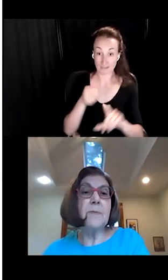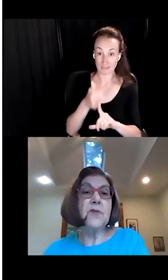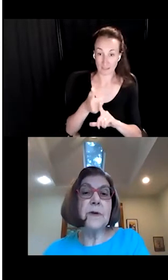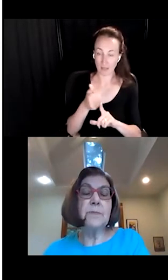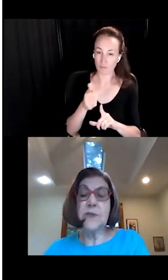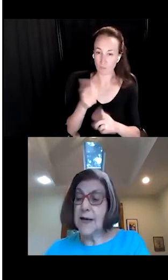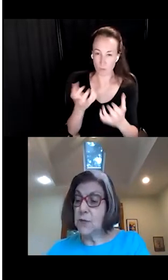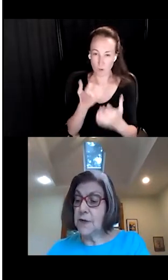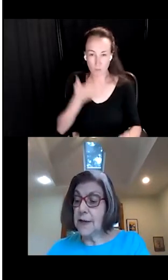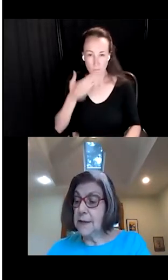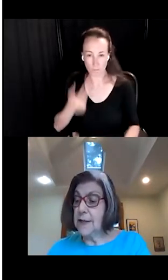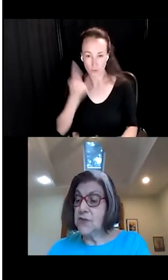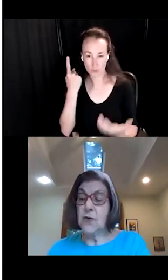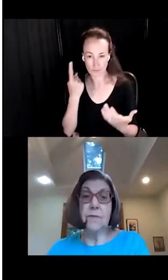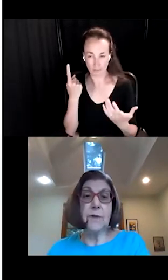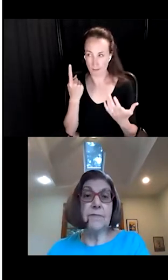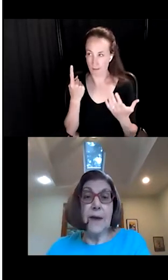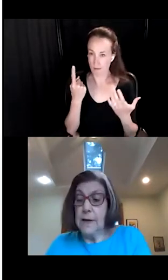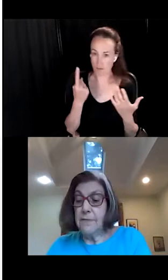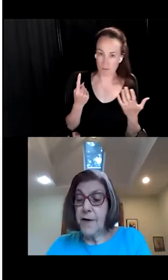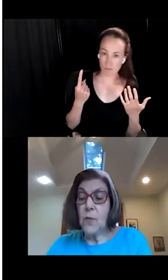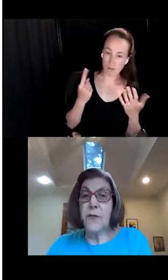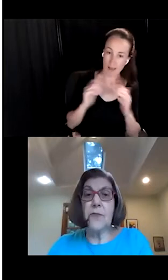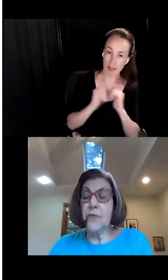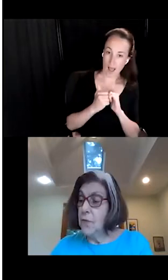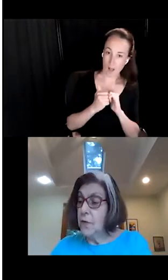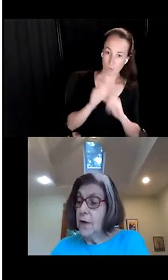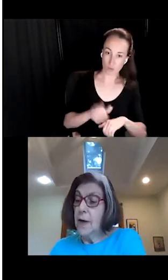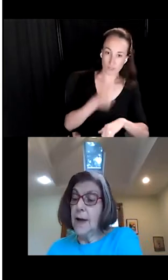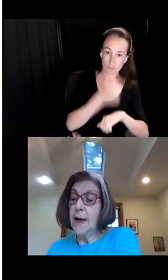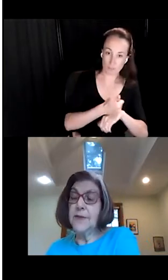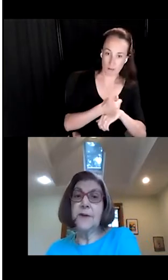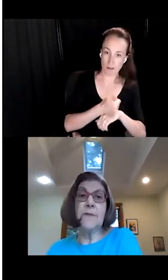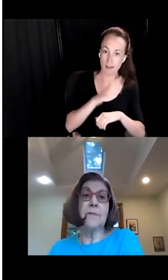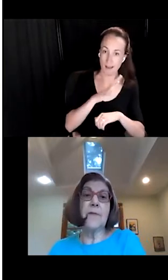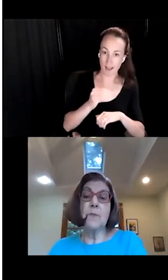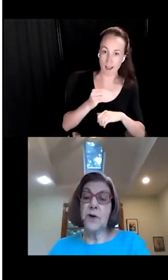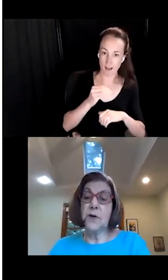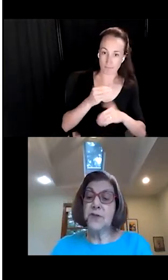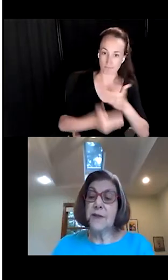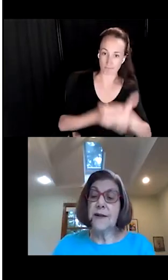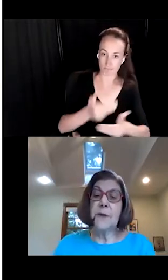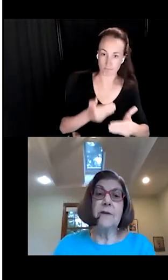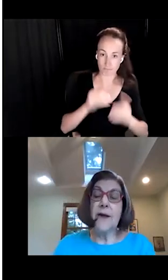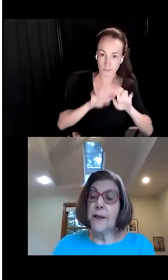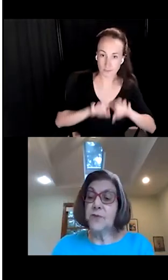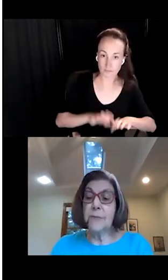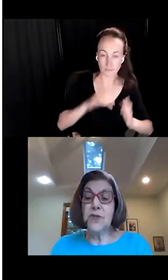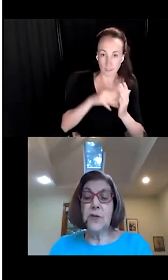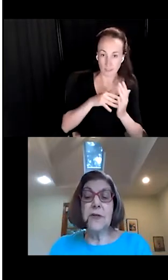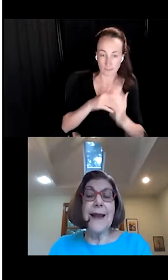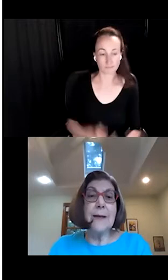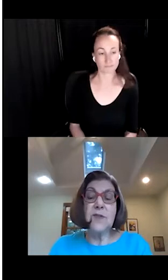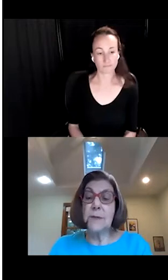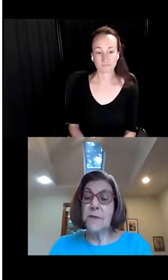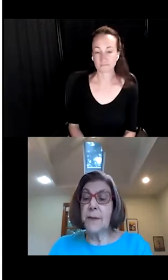think most people's eyes would glaze over if I went through the different frameworks that have been developed. So I'm just going